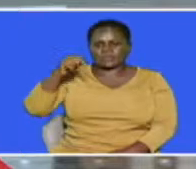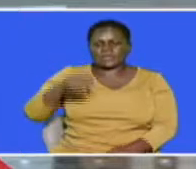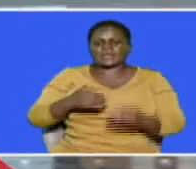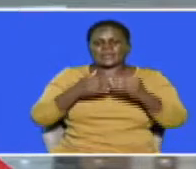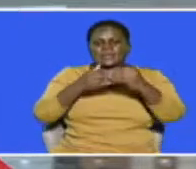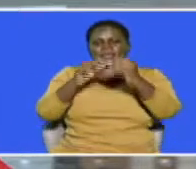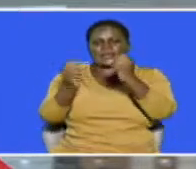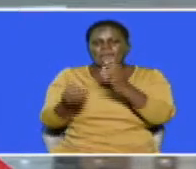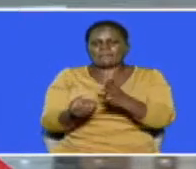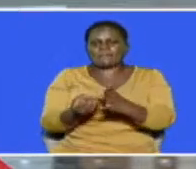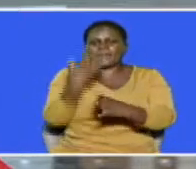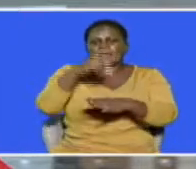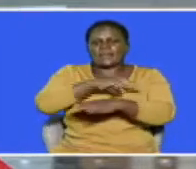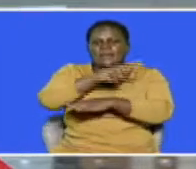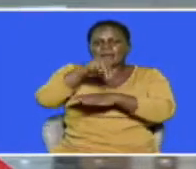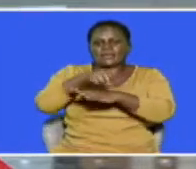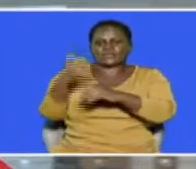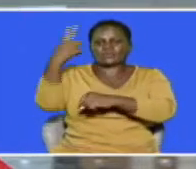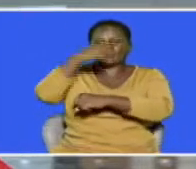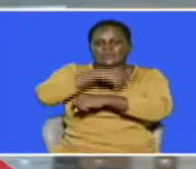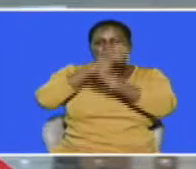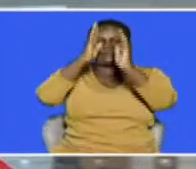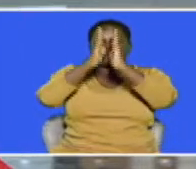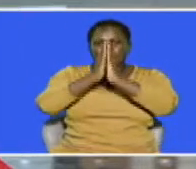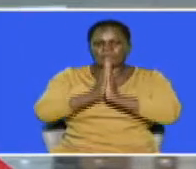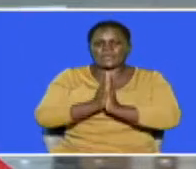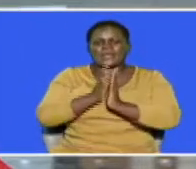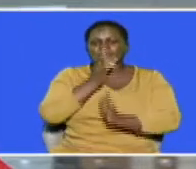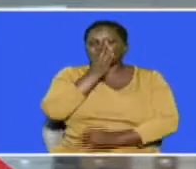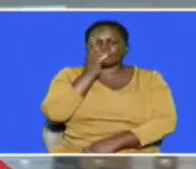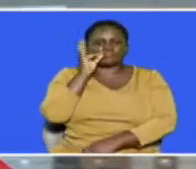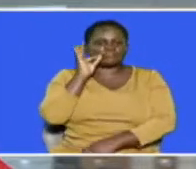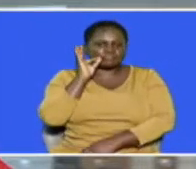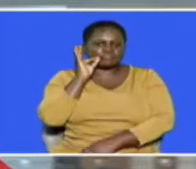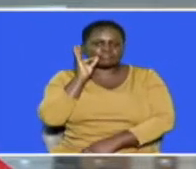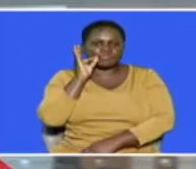inaugural Judiciary National Day of Prayer and Fasting as she marks the first